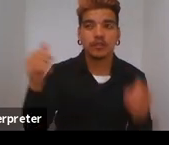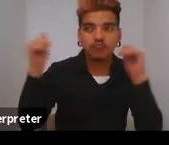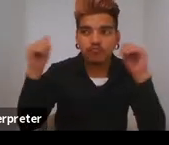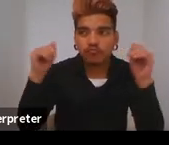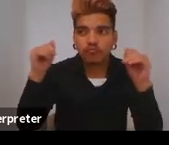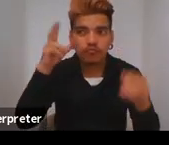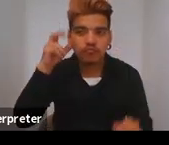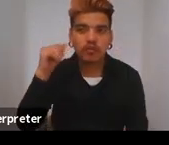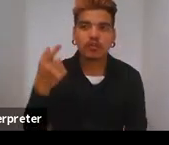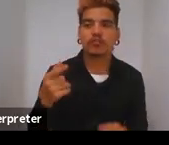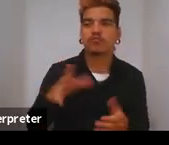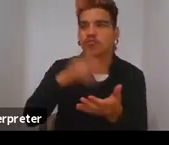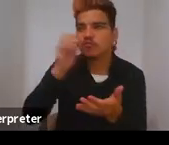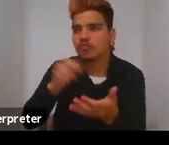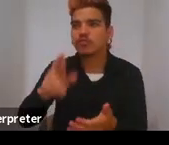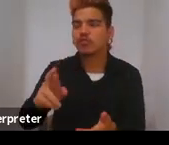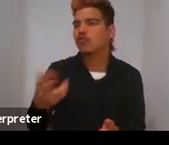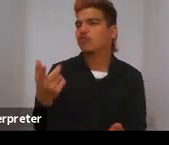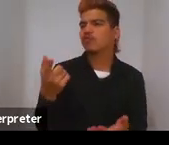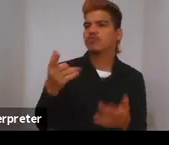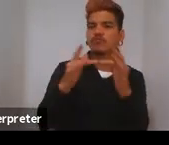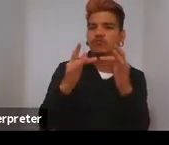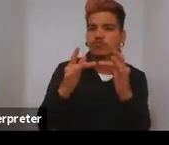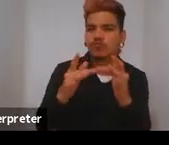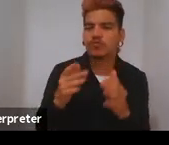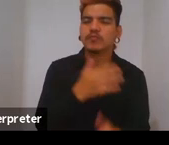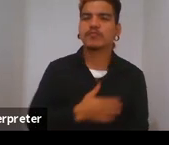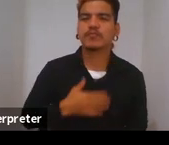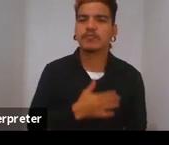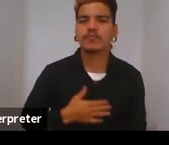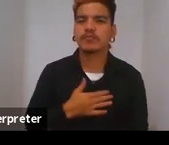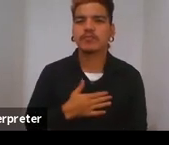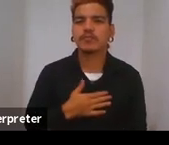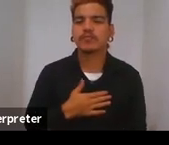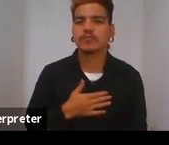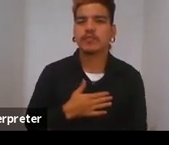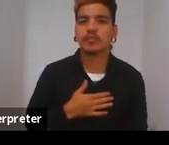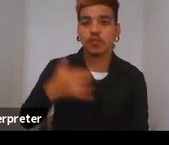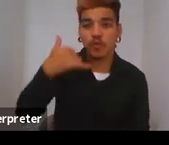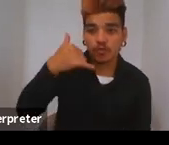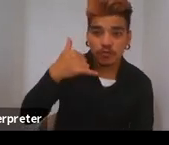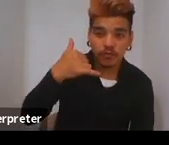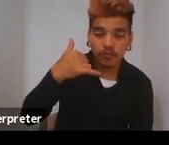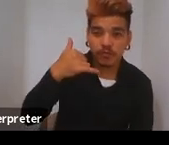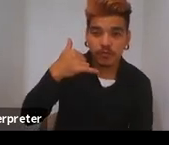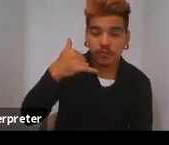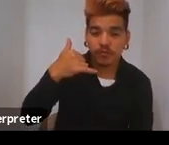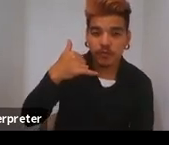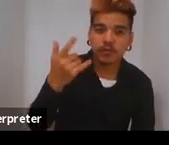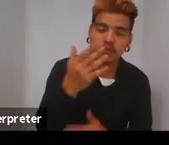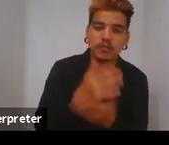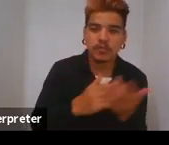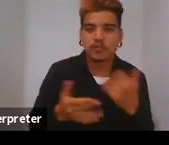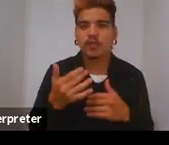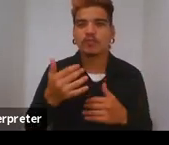with the Wi-Fi or internet, please do dial through phone. So there are some phone numbers that should have